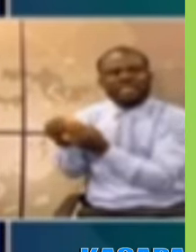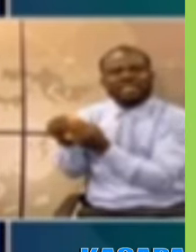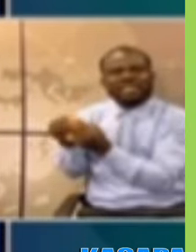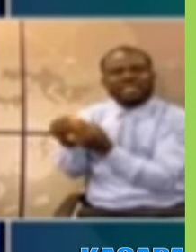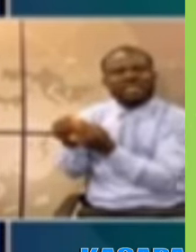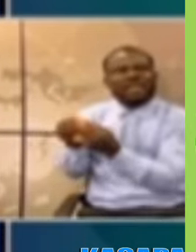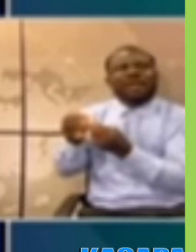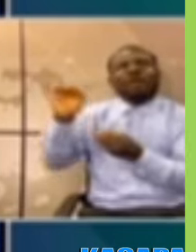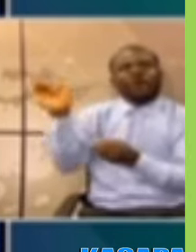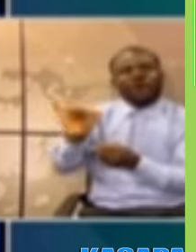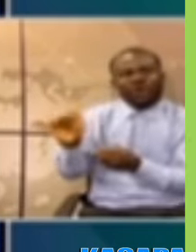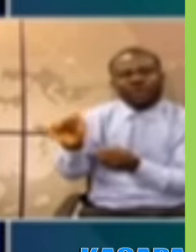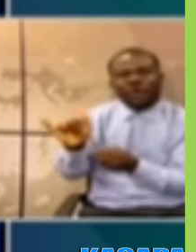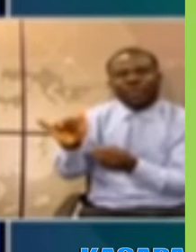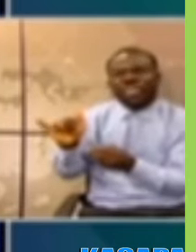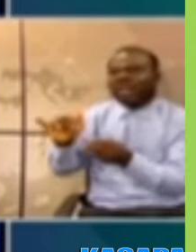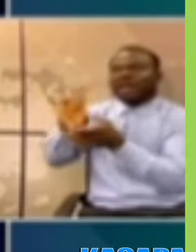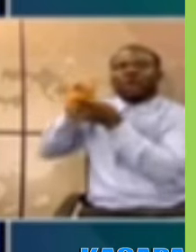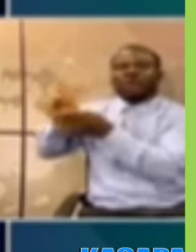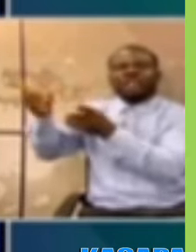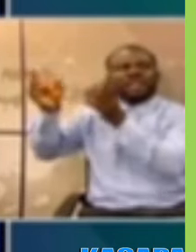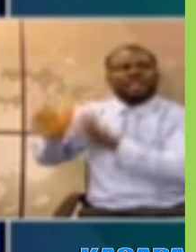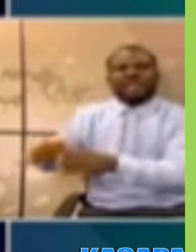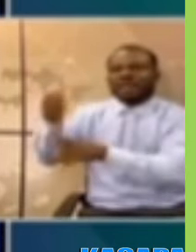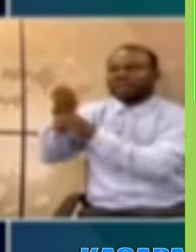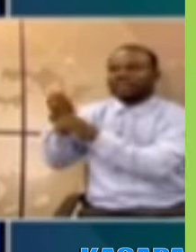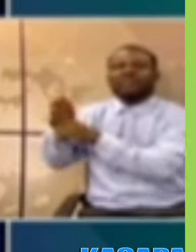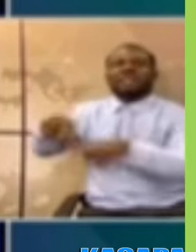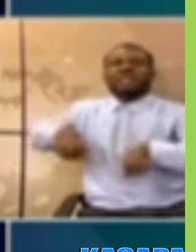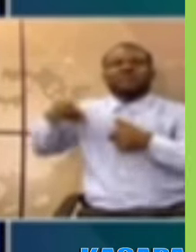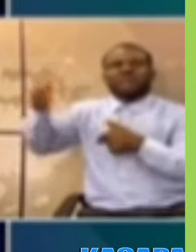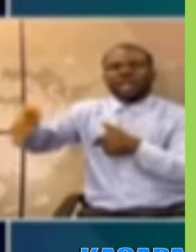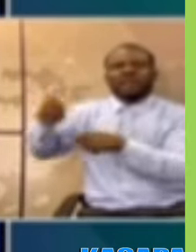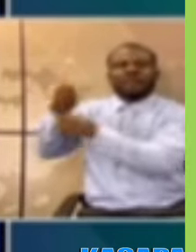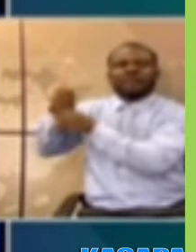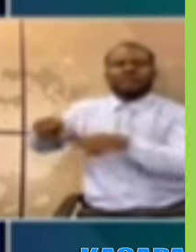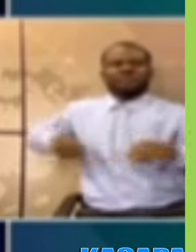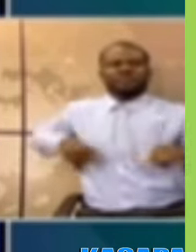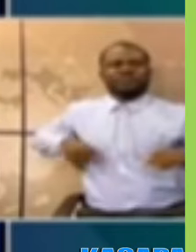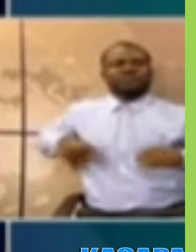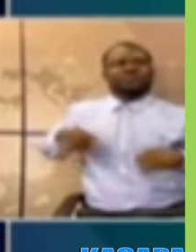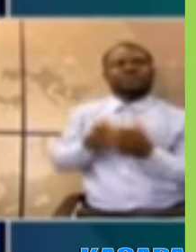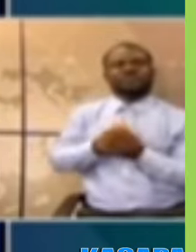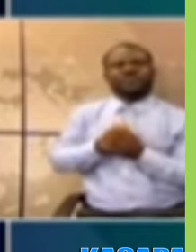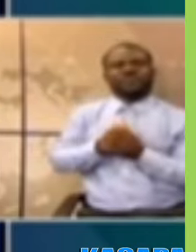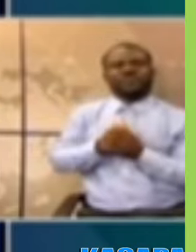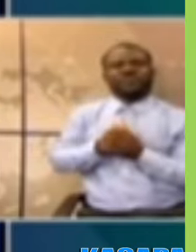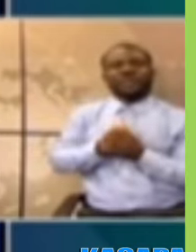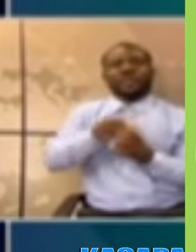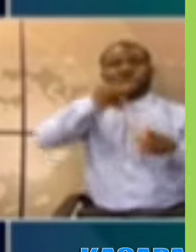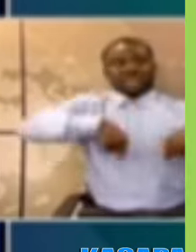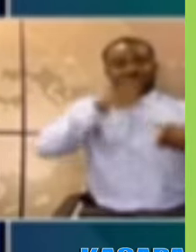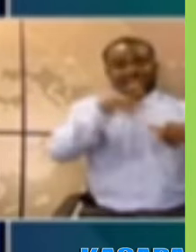director team. Money. Why are you profit? Little, who are rich in one? What about for quite four? So, who are rich